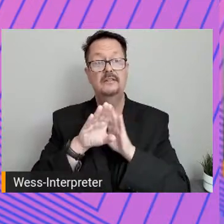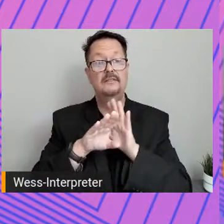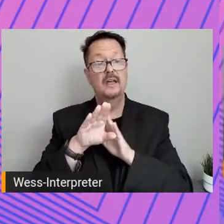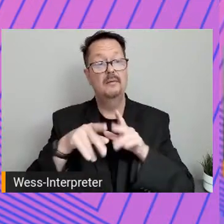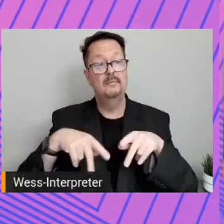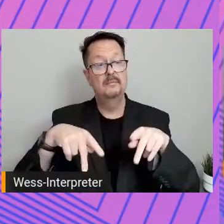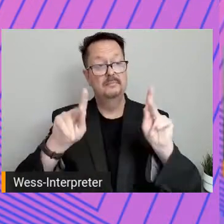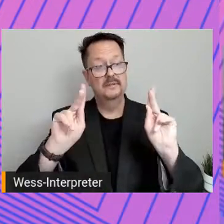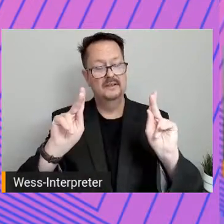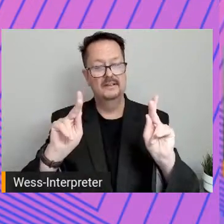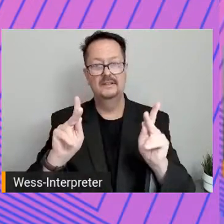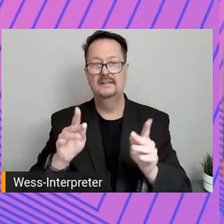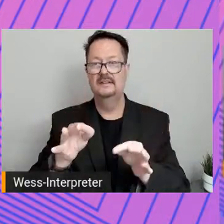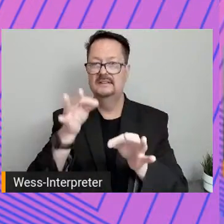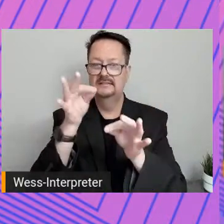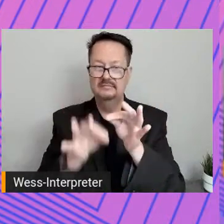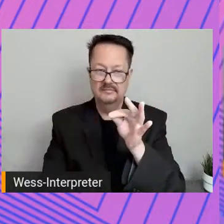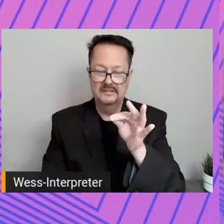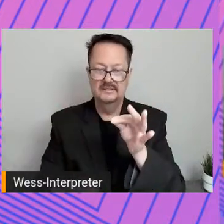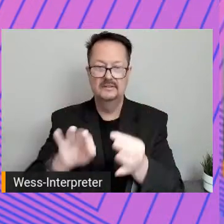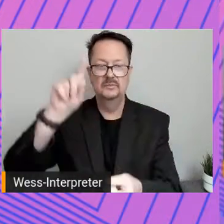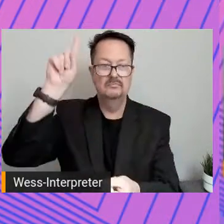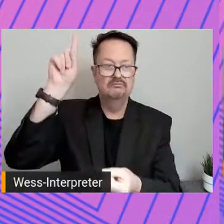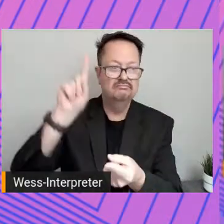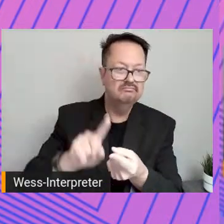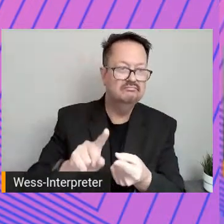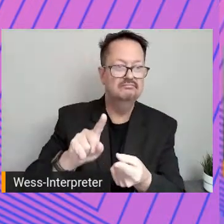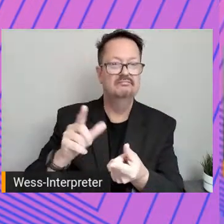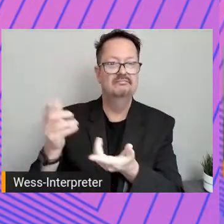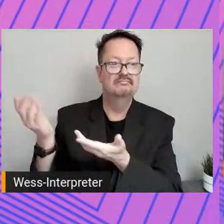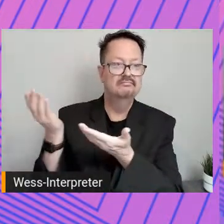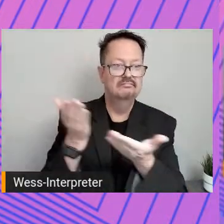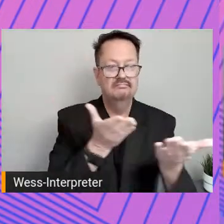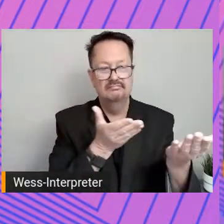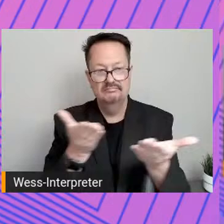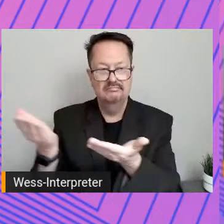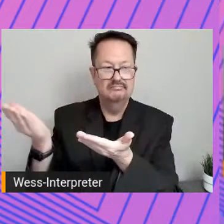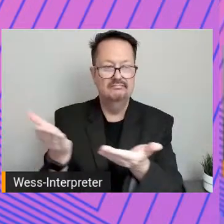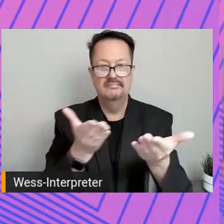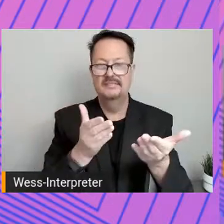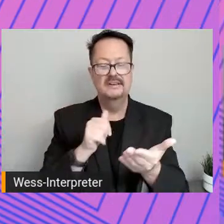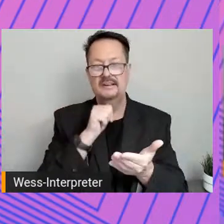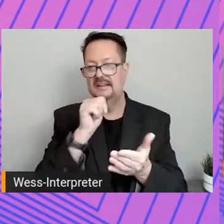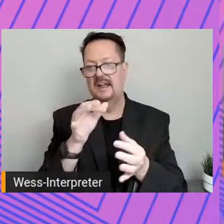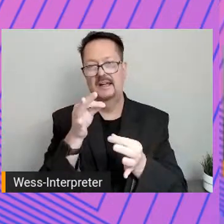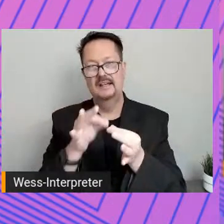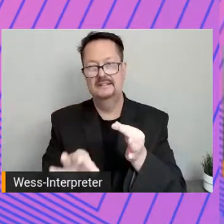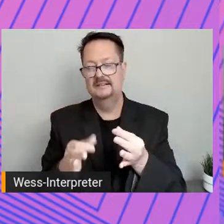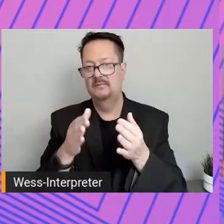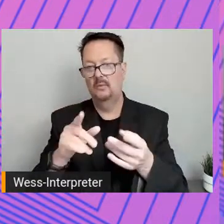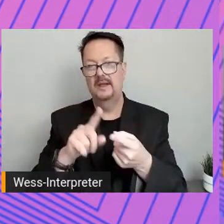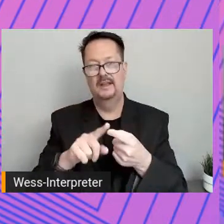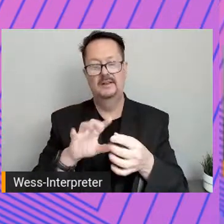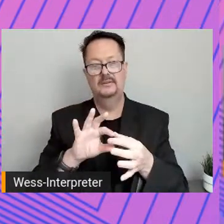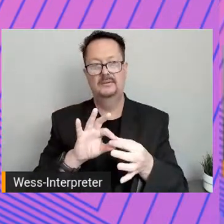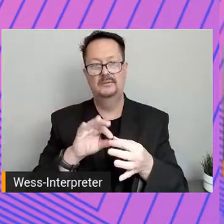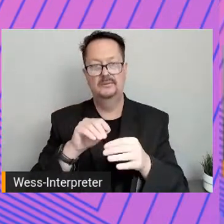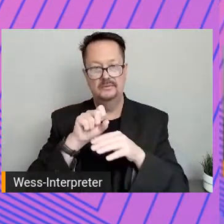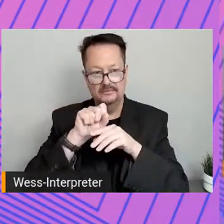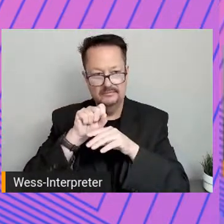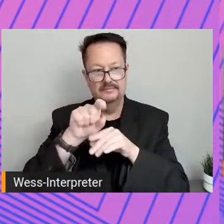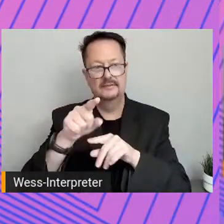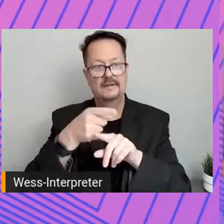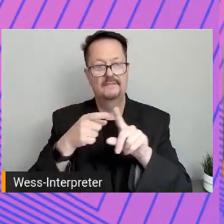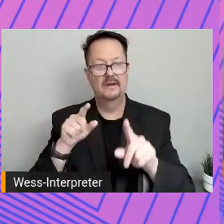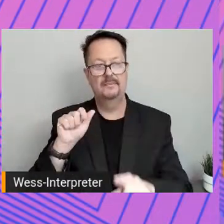Docker Compose and Desktop, and yet they haven't had a simple way to use Docker and deploy AWS from their local development